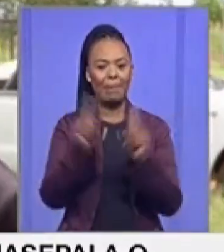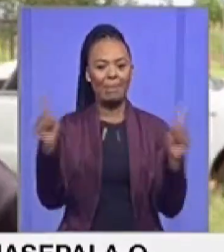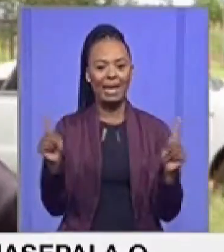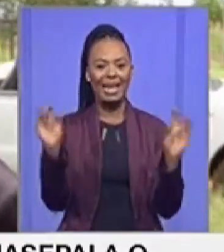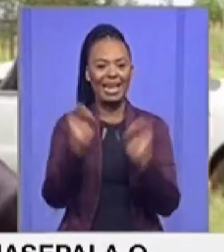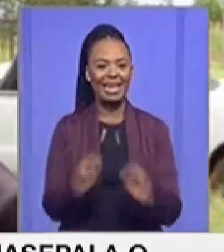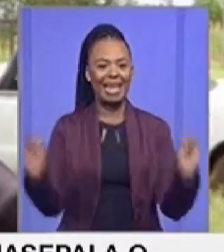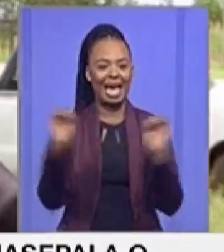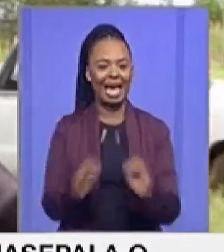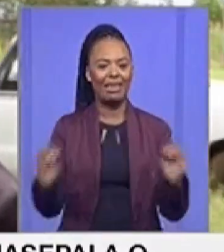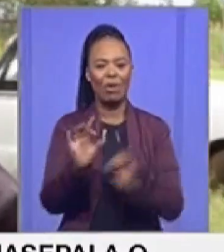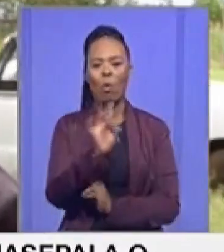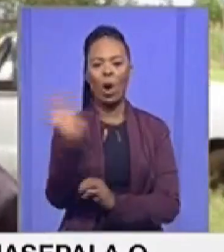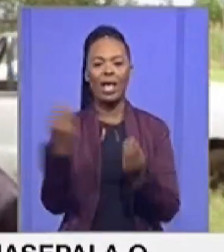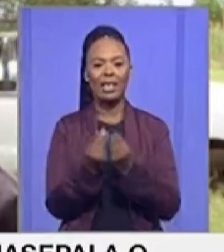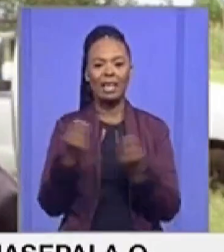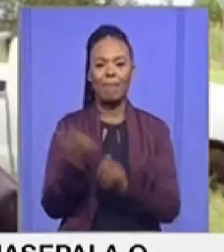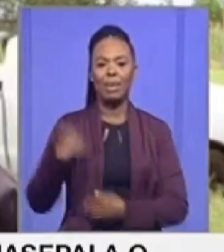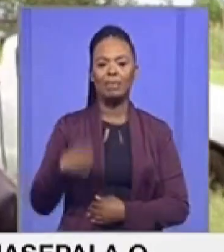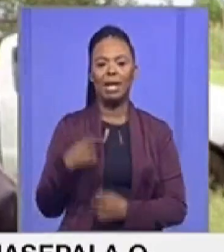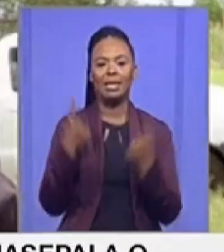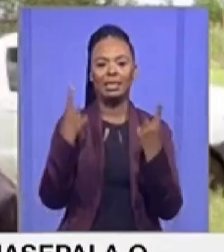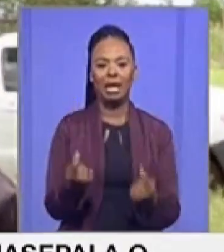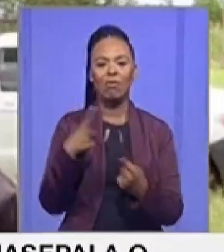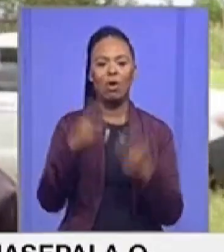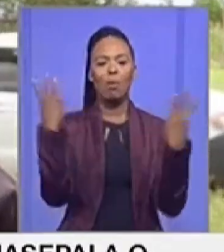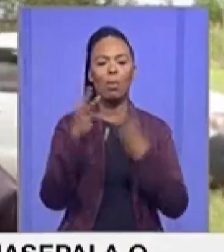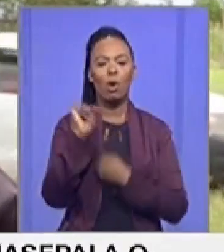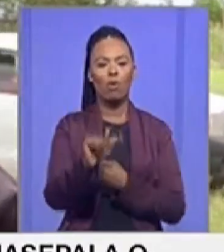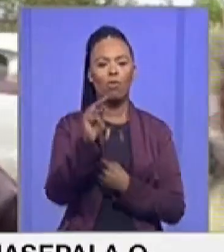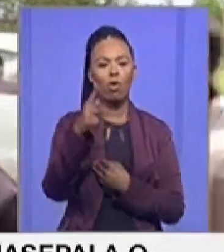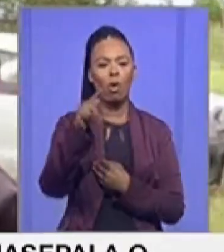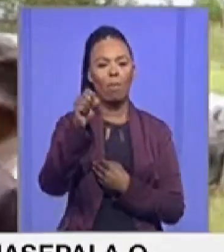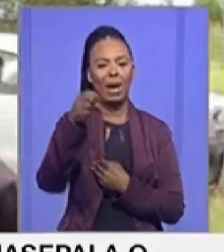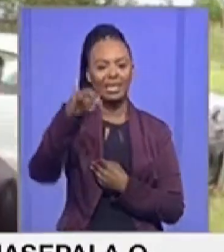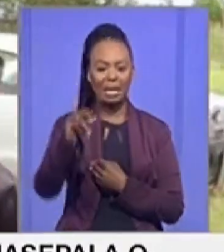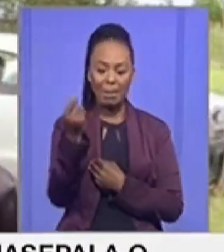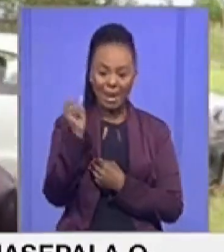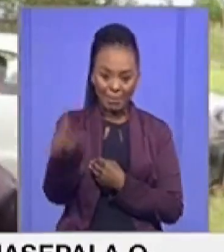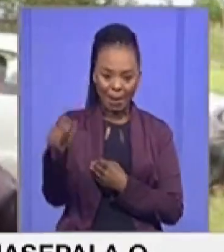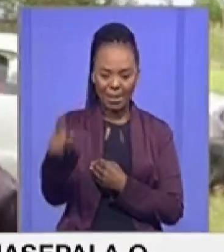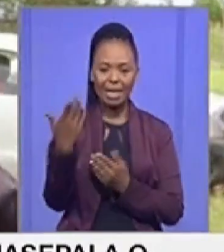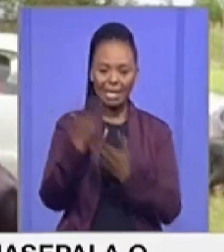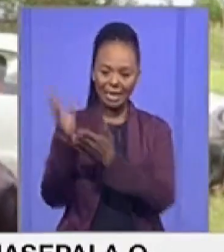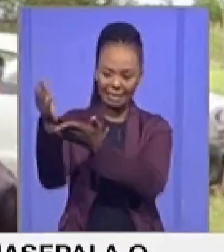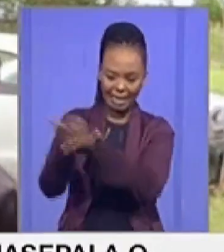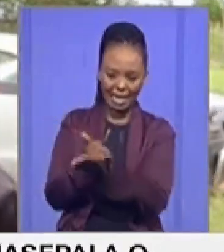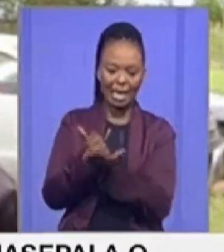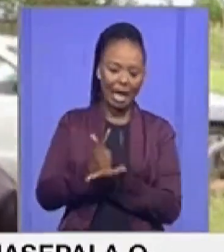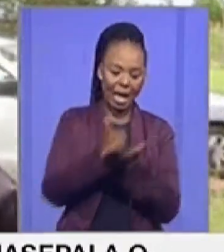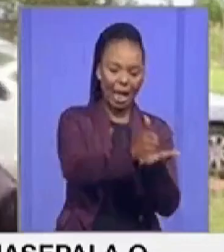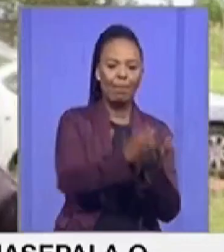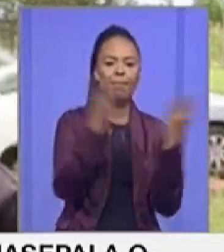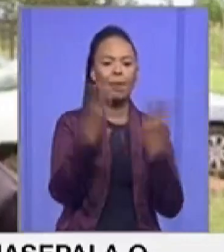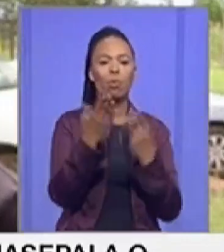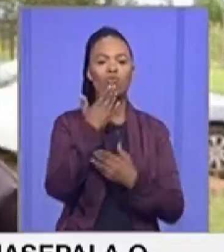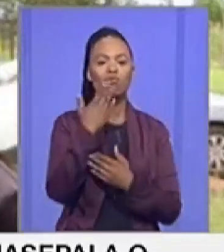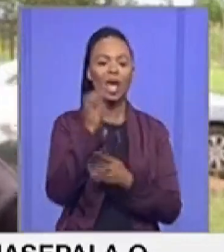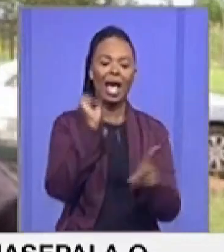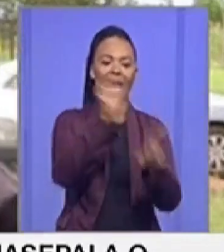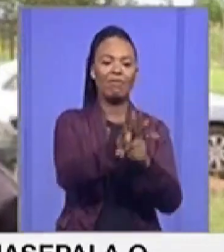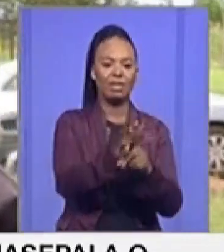is nothing, not even one thing that the municipality has done for the people of Nkomazi. We should have taken that money and assisted people who have been